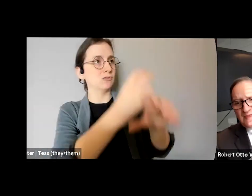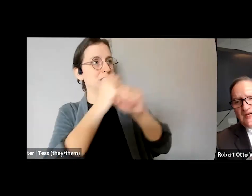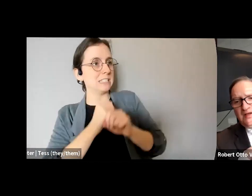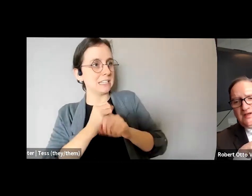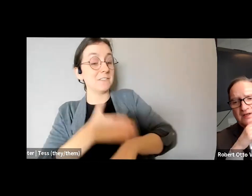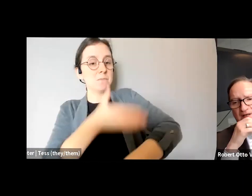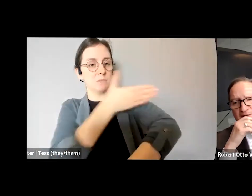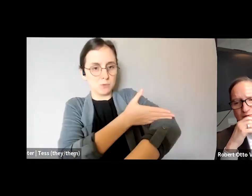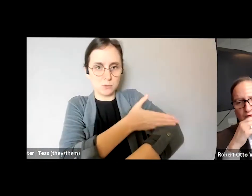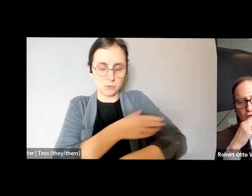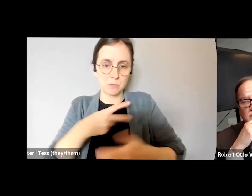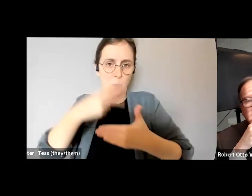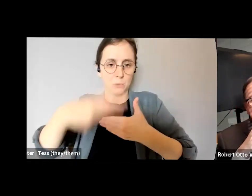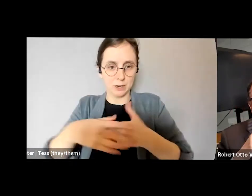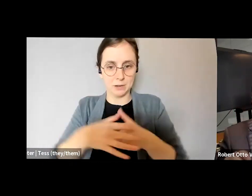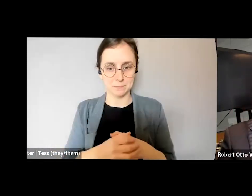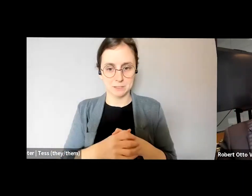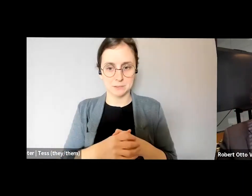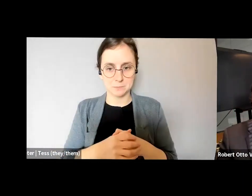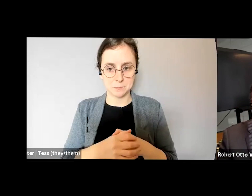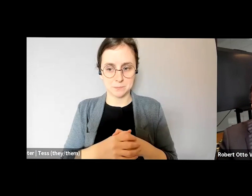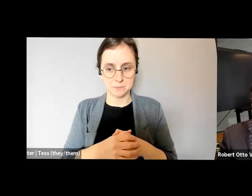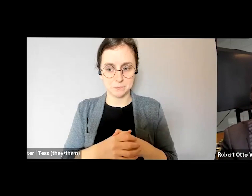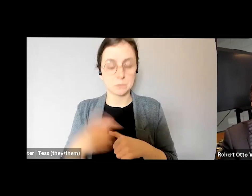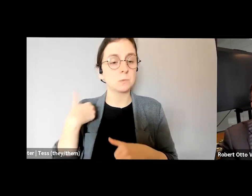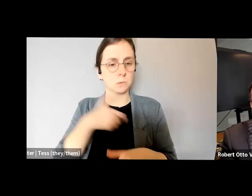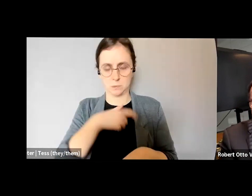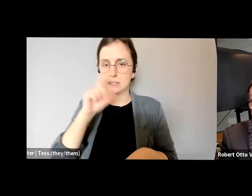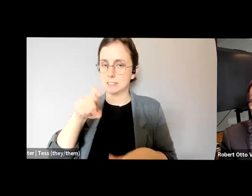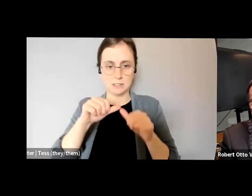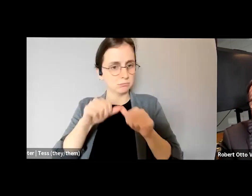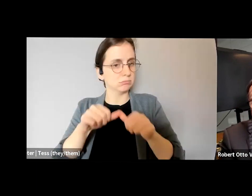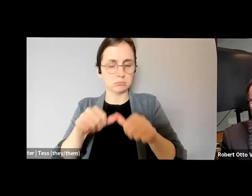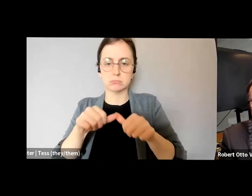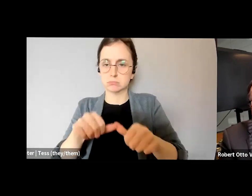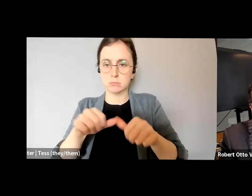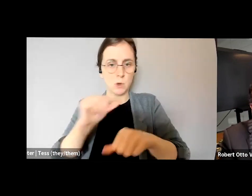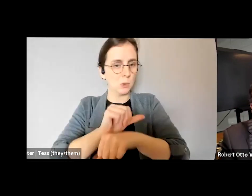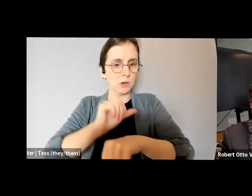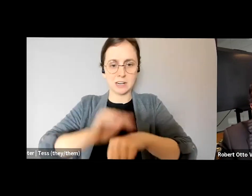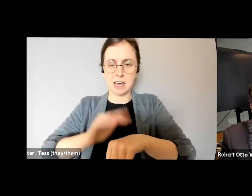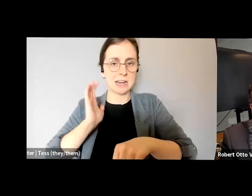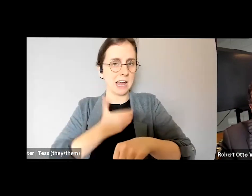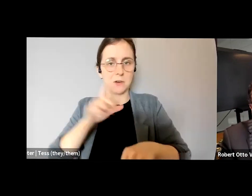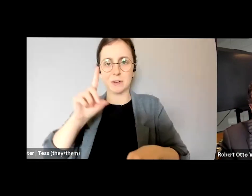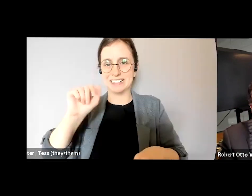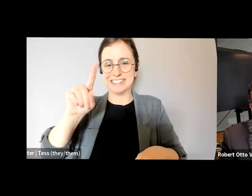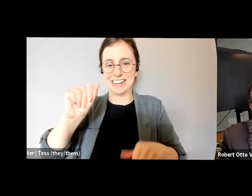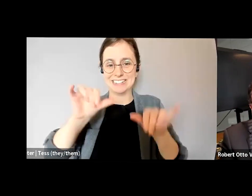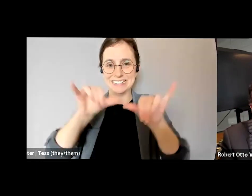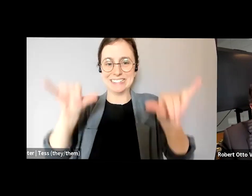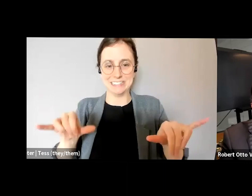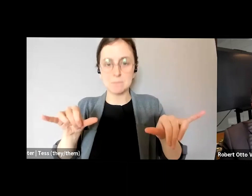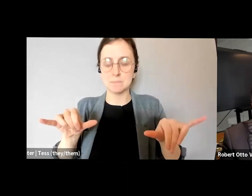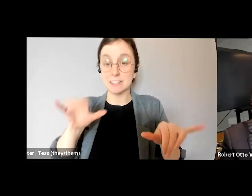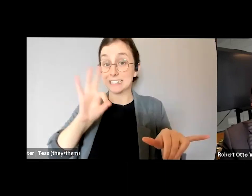We increasingly need to work on our improve data systems. And 988 provides